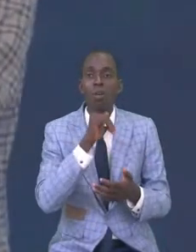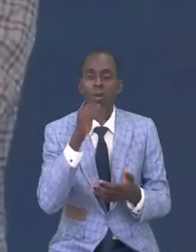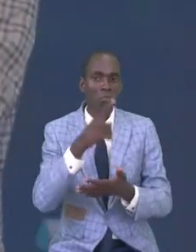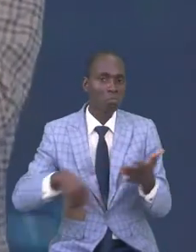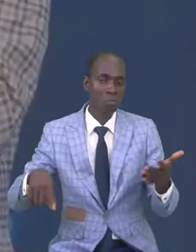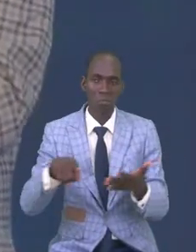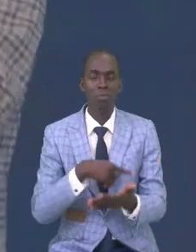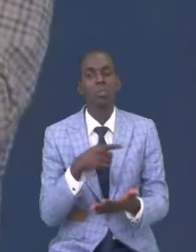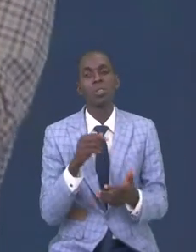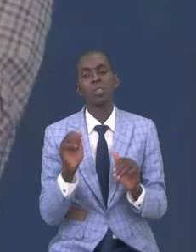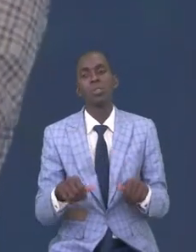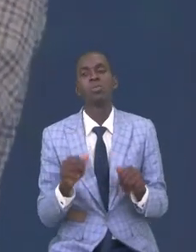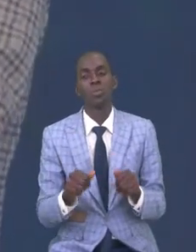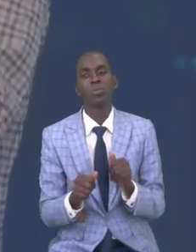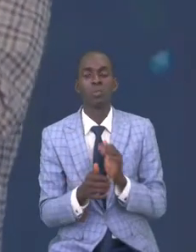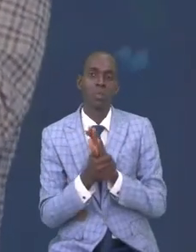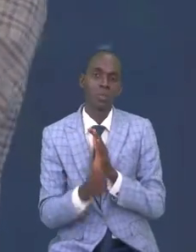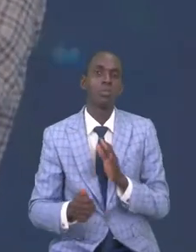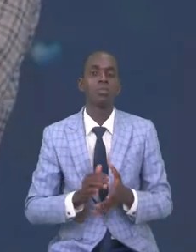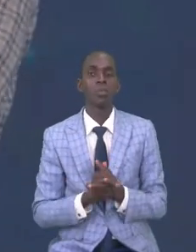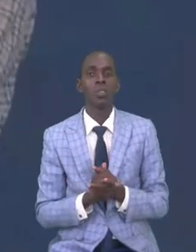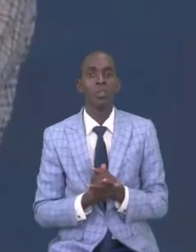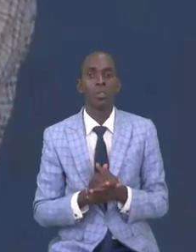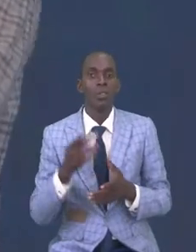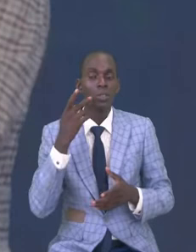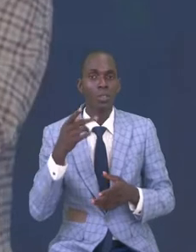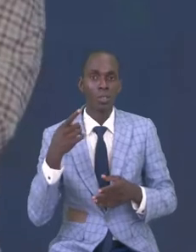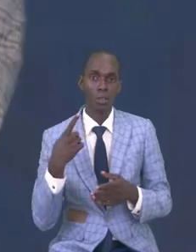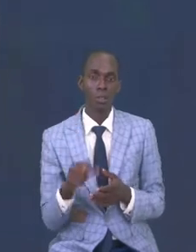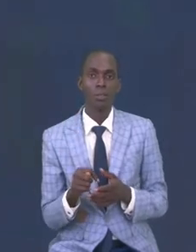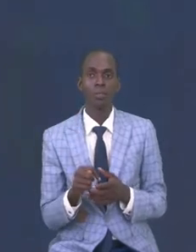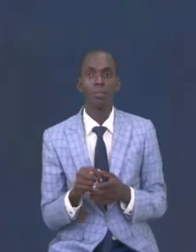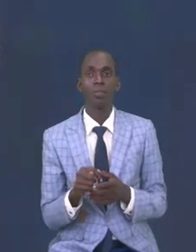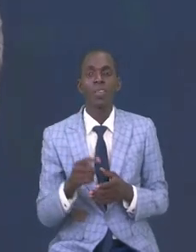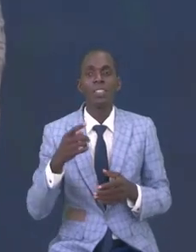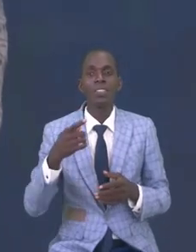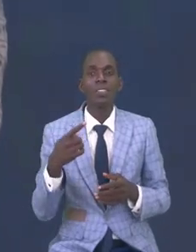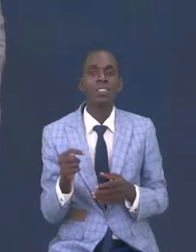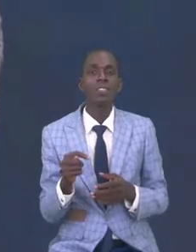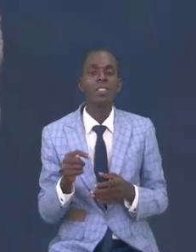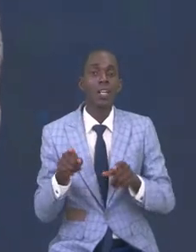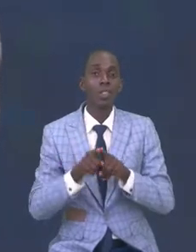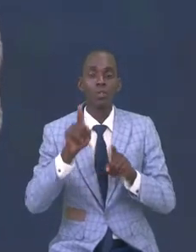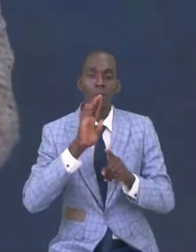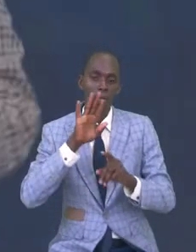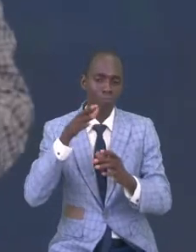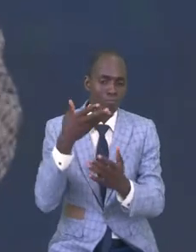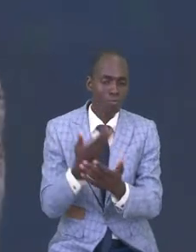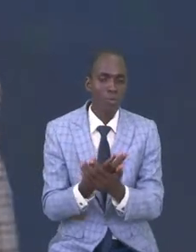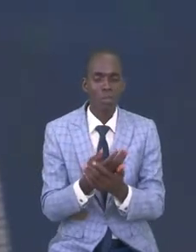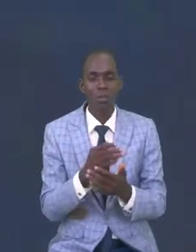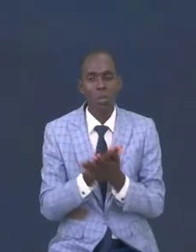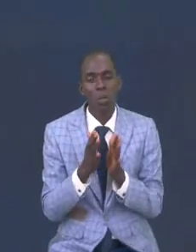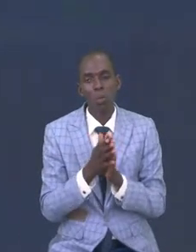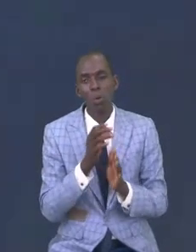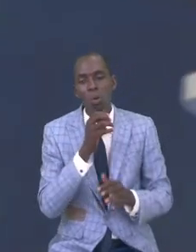of disease that comes to people as they are getting older and older,